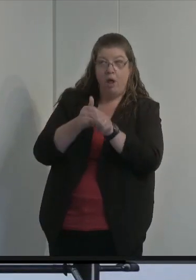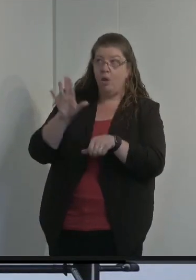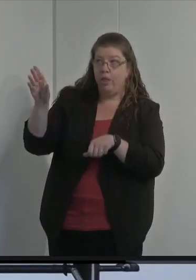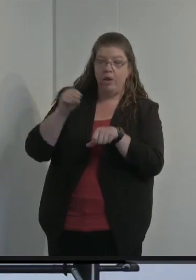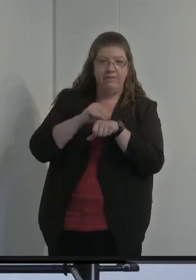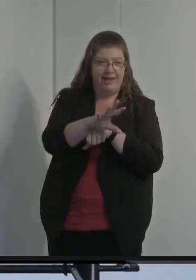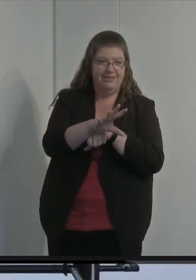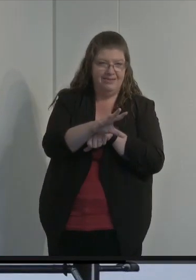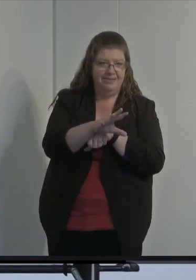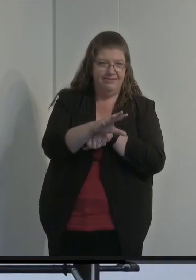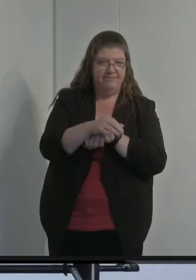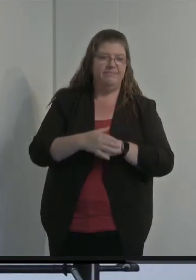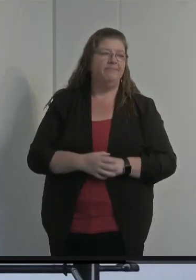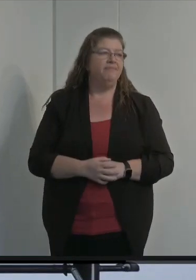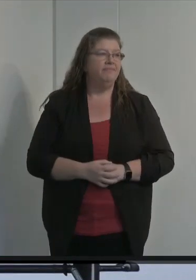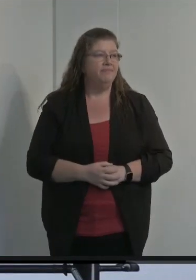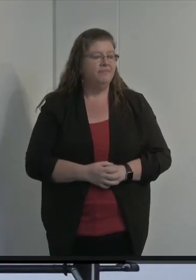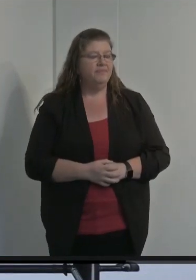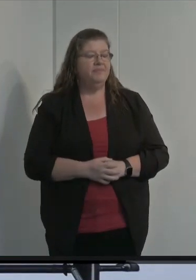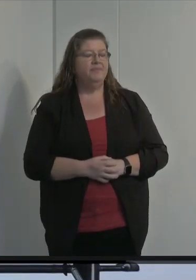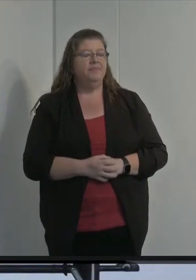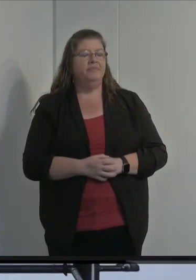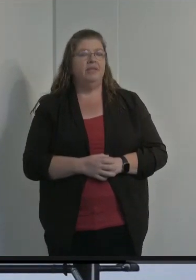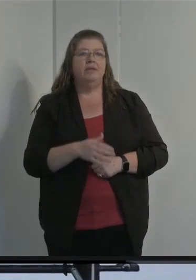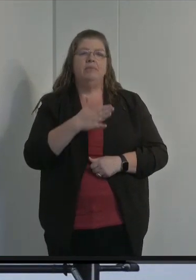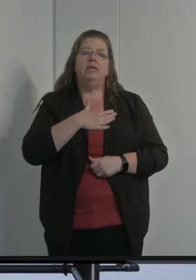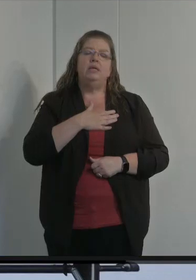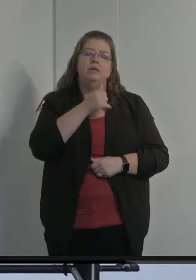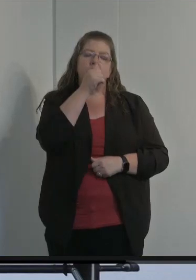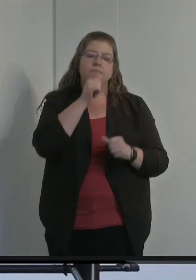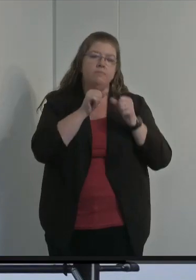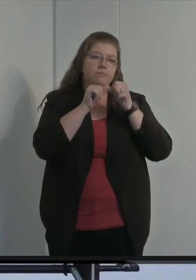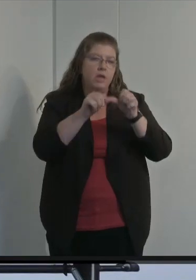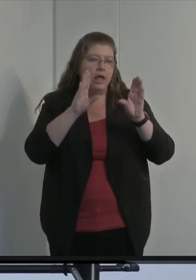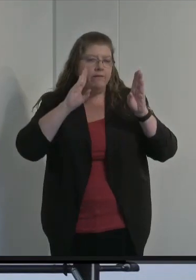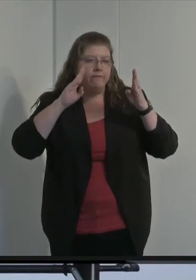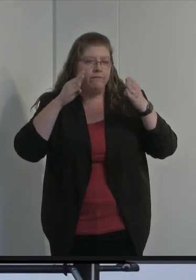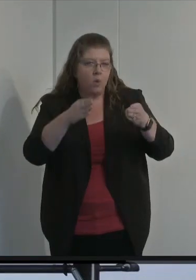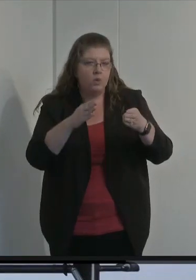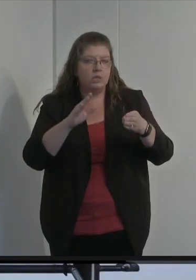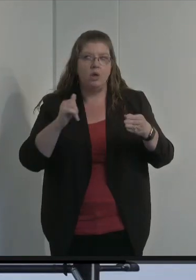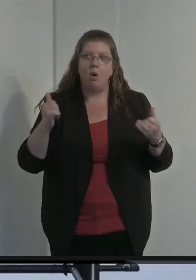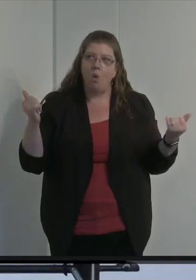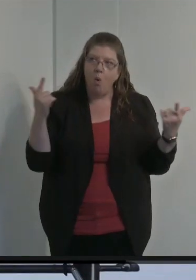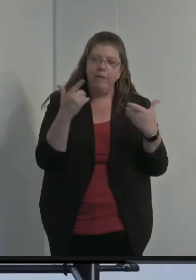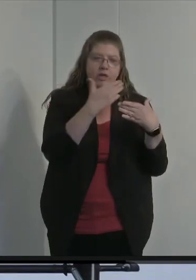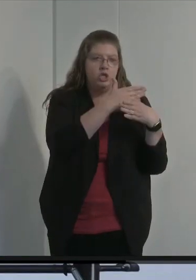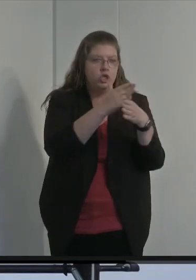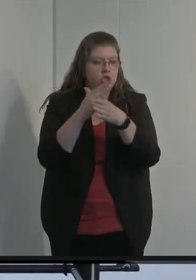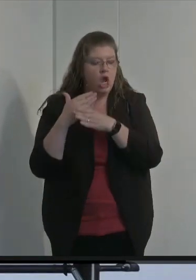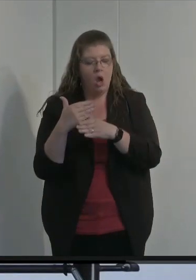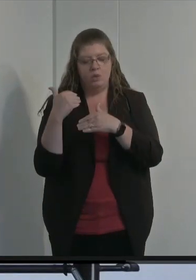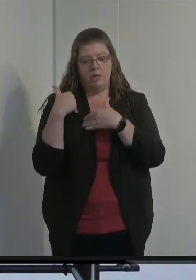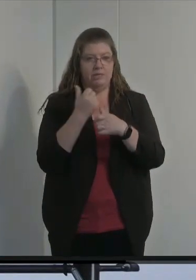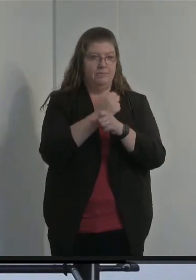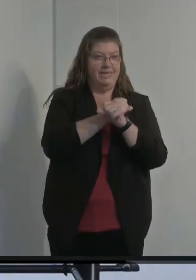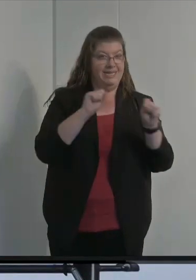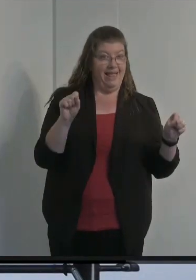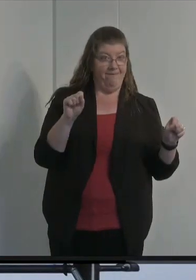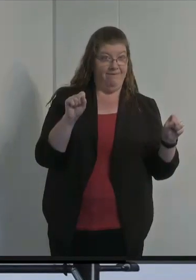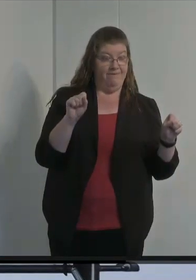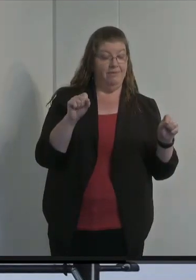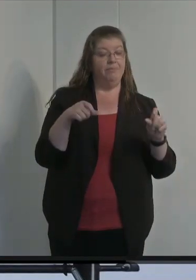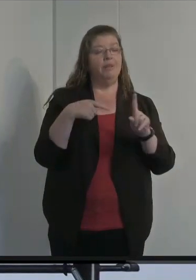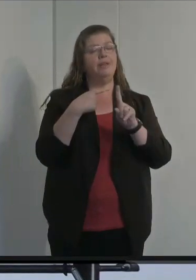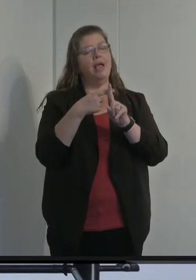advice. Please continue to be diligent and focused on our shared responsibility to be safe while also